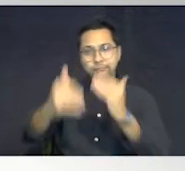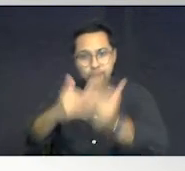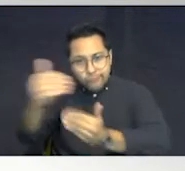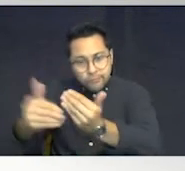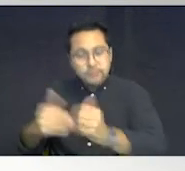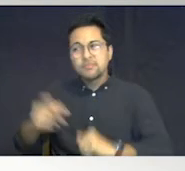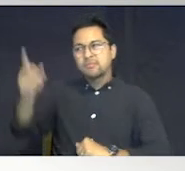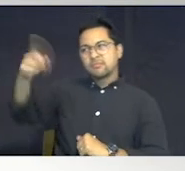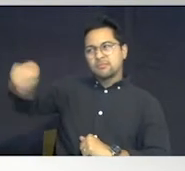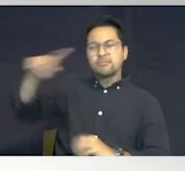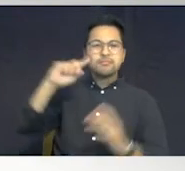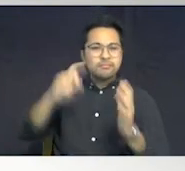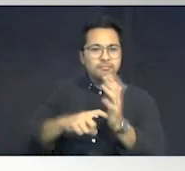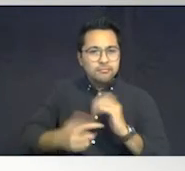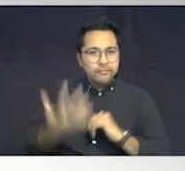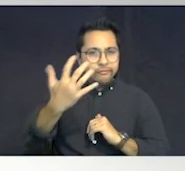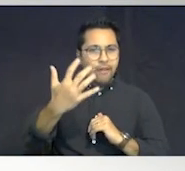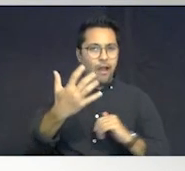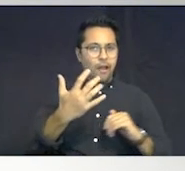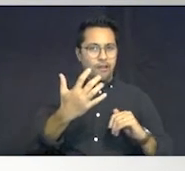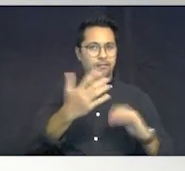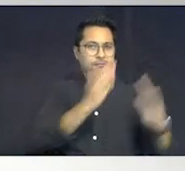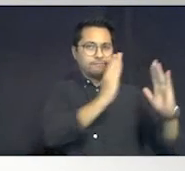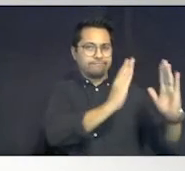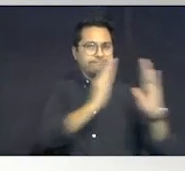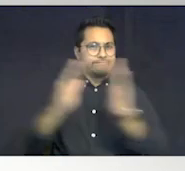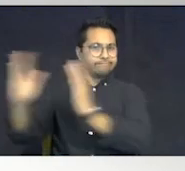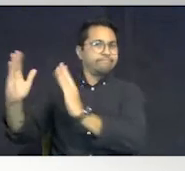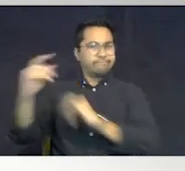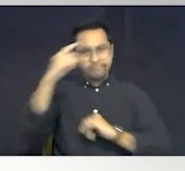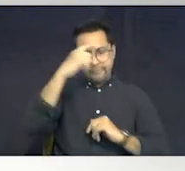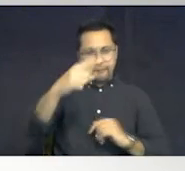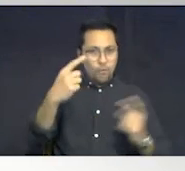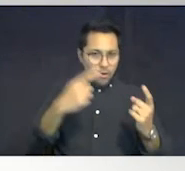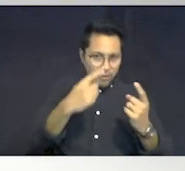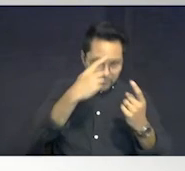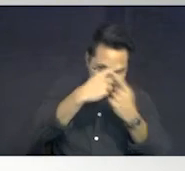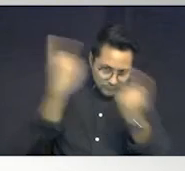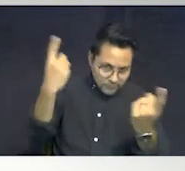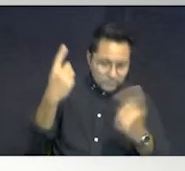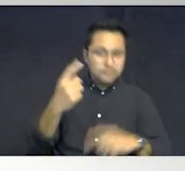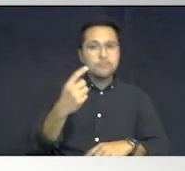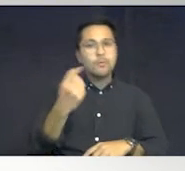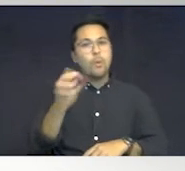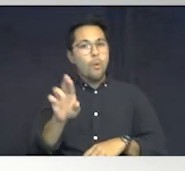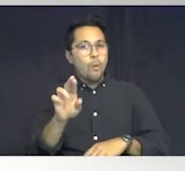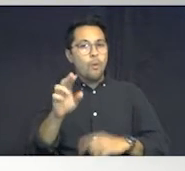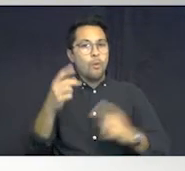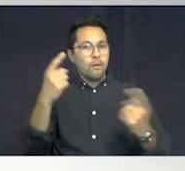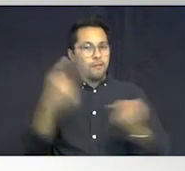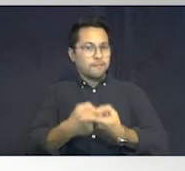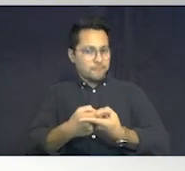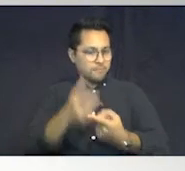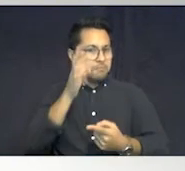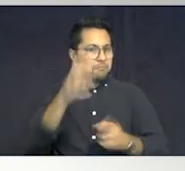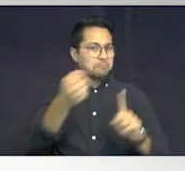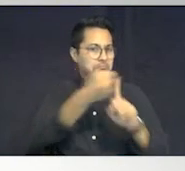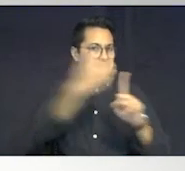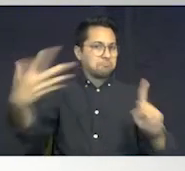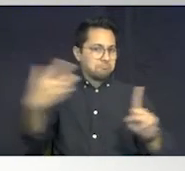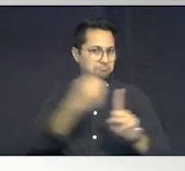identified 5 stages of disagreement or conflict. I'm going to be talking in depth about each of these